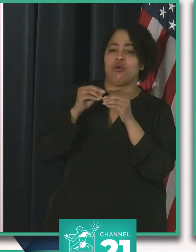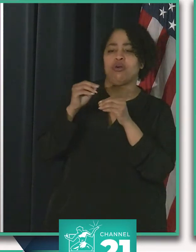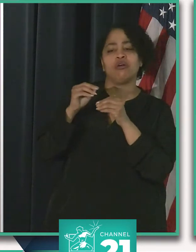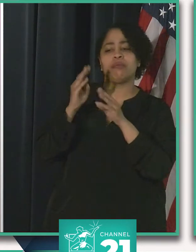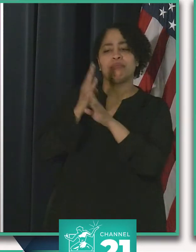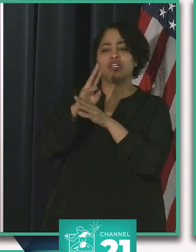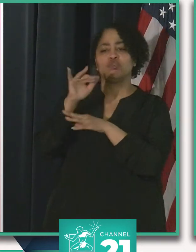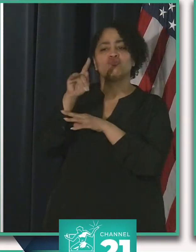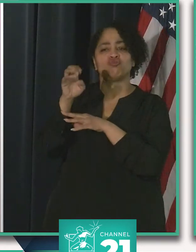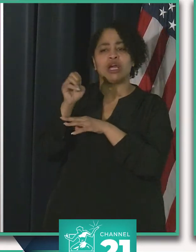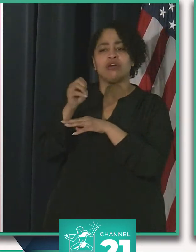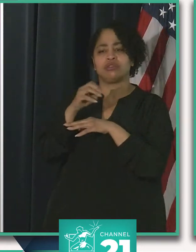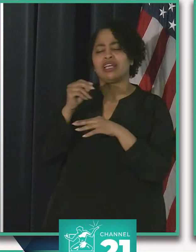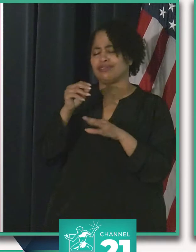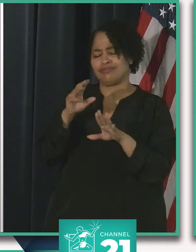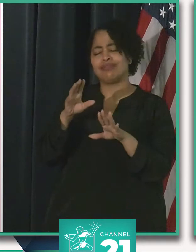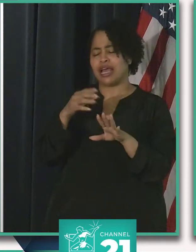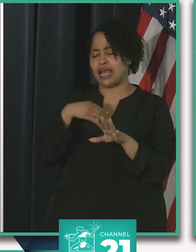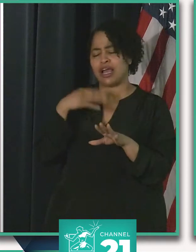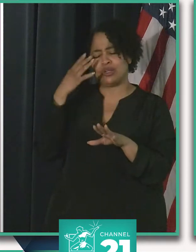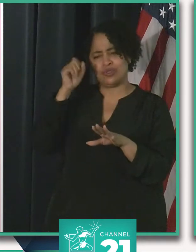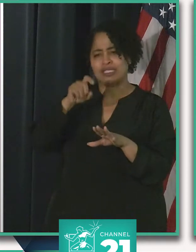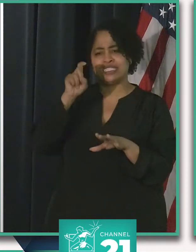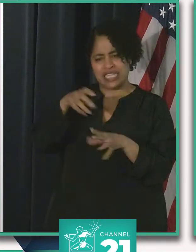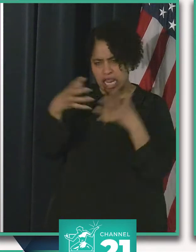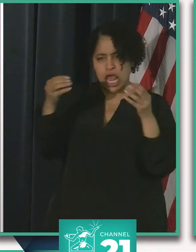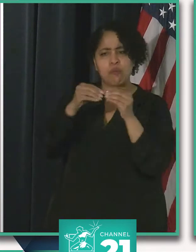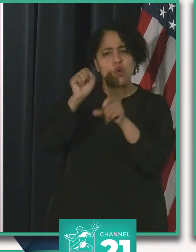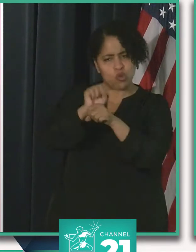doubt we need to do quite a bit more.